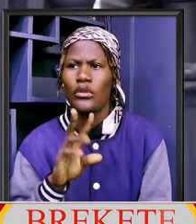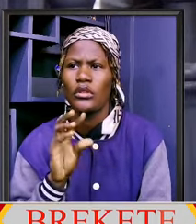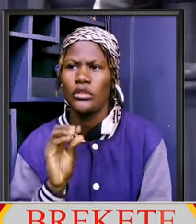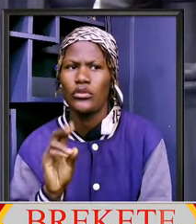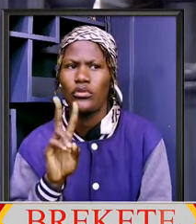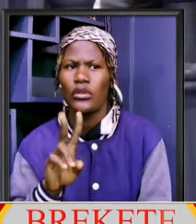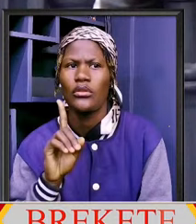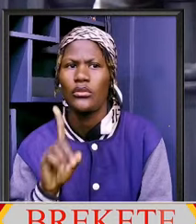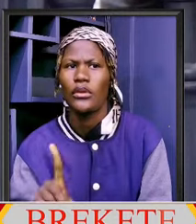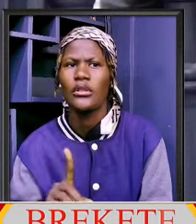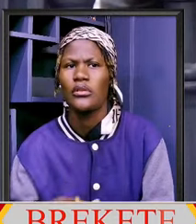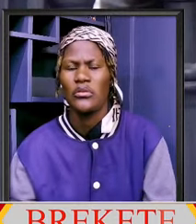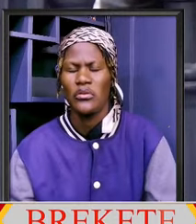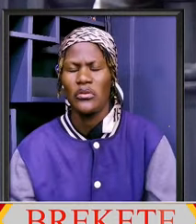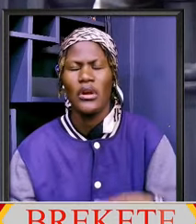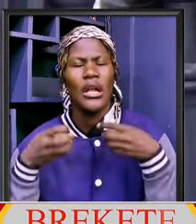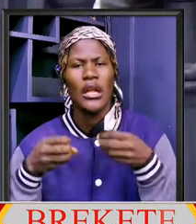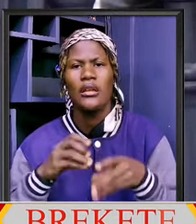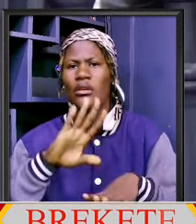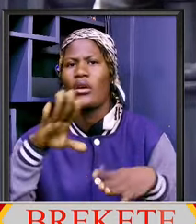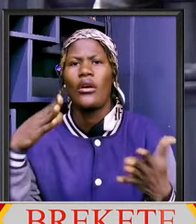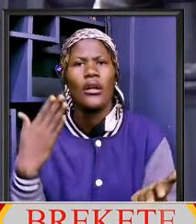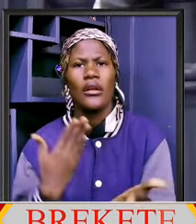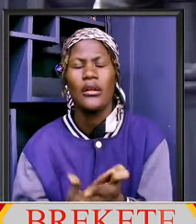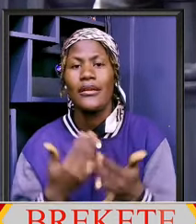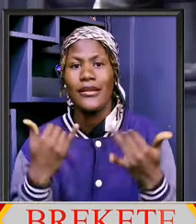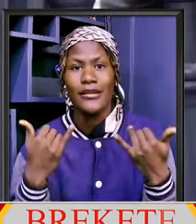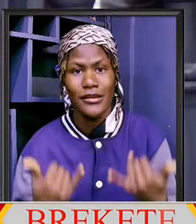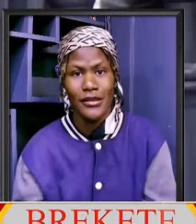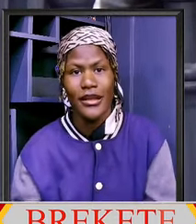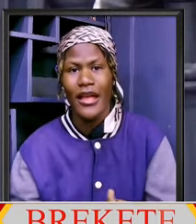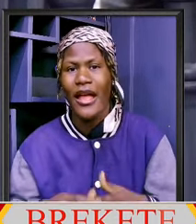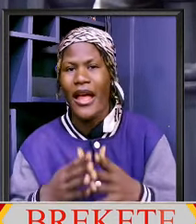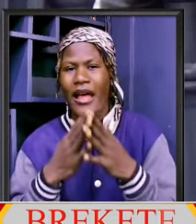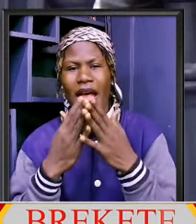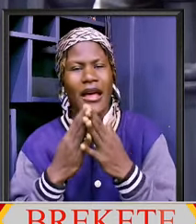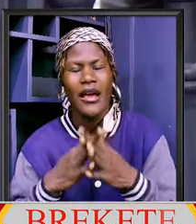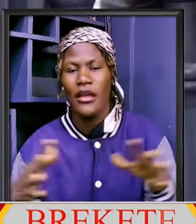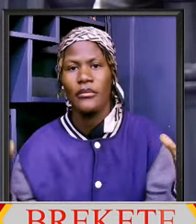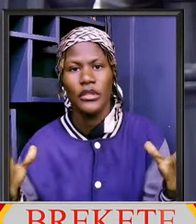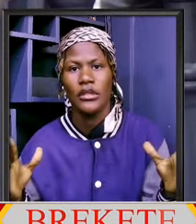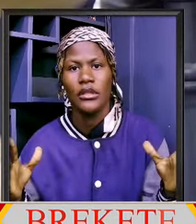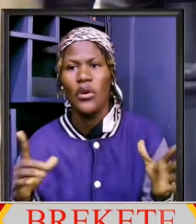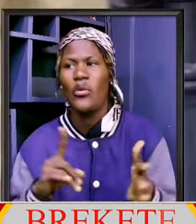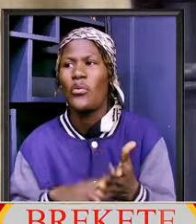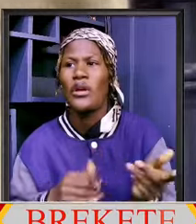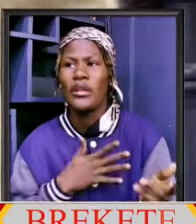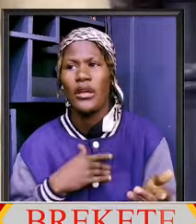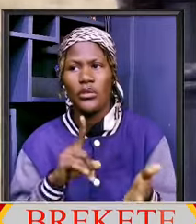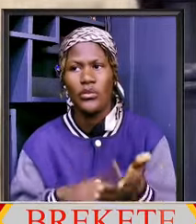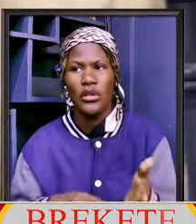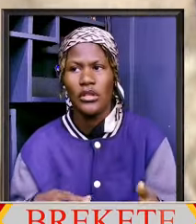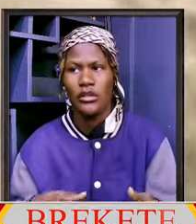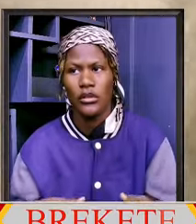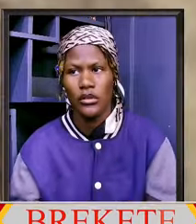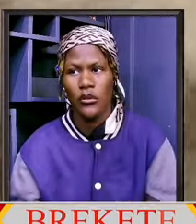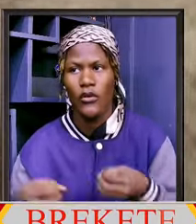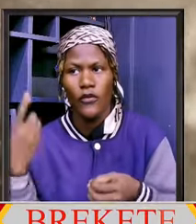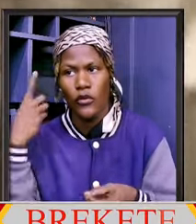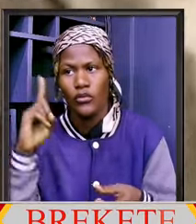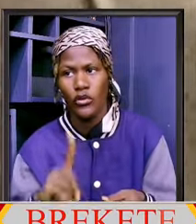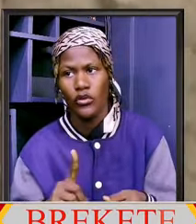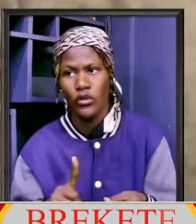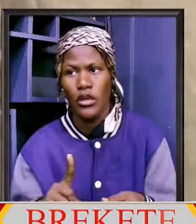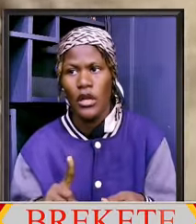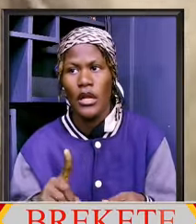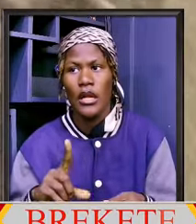2021, he collected all. Now, I empty, no food, nothing. Mama, what do he collect from you? Land